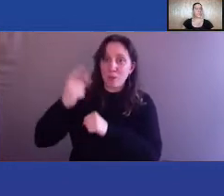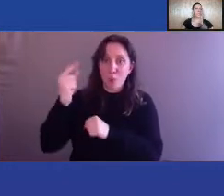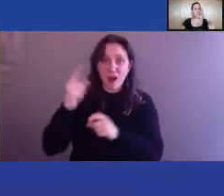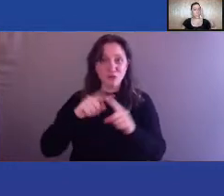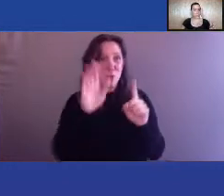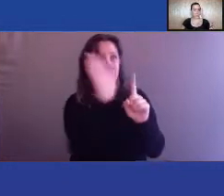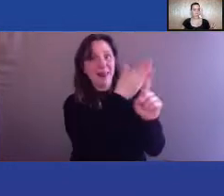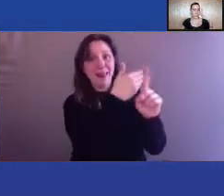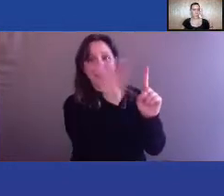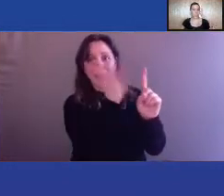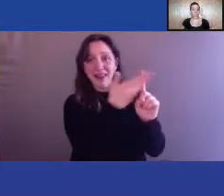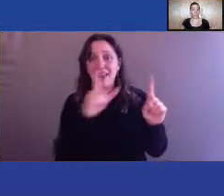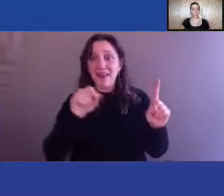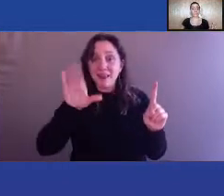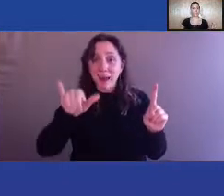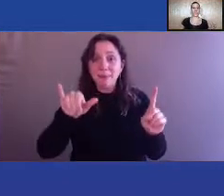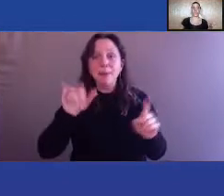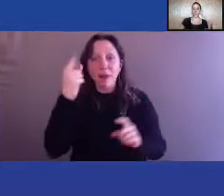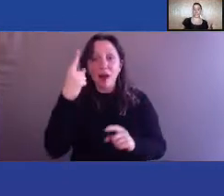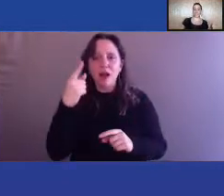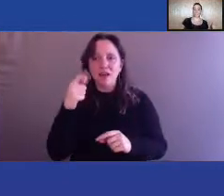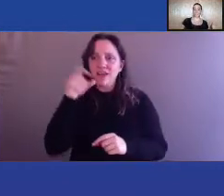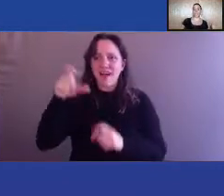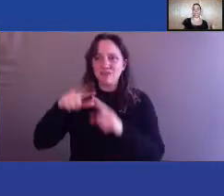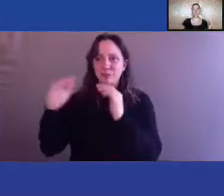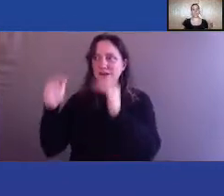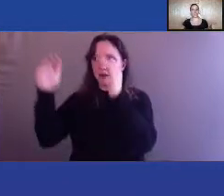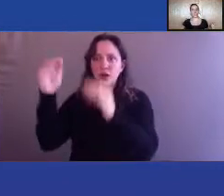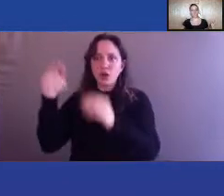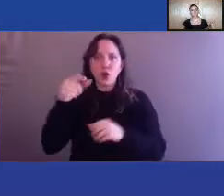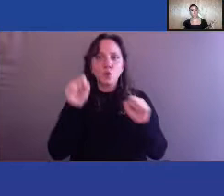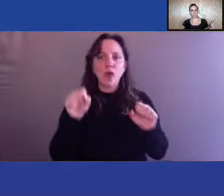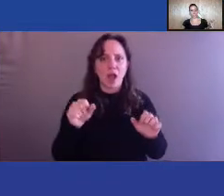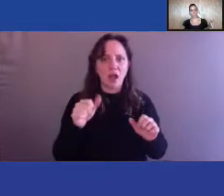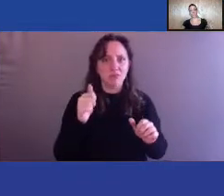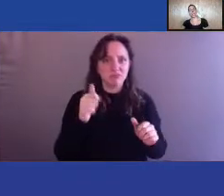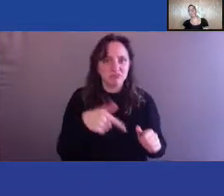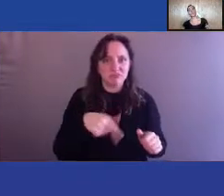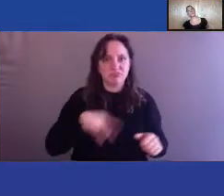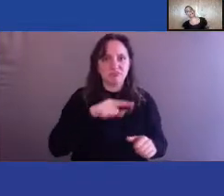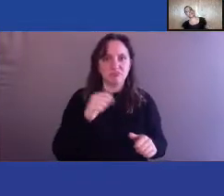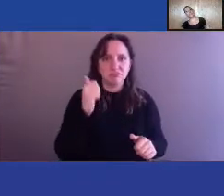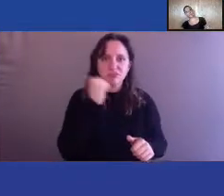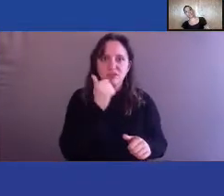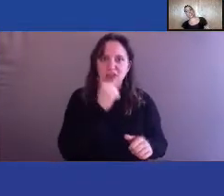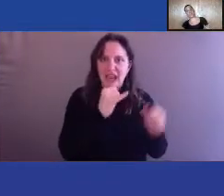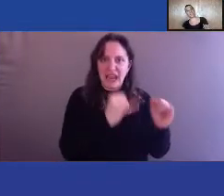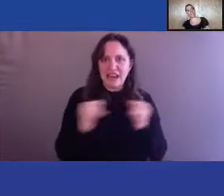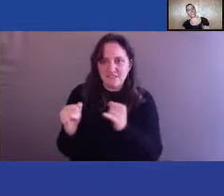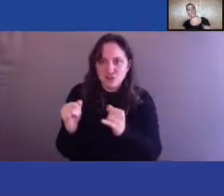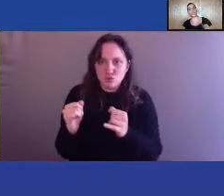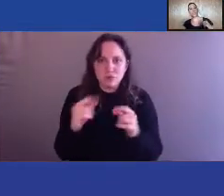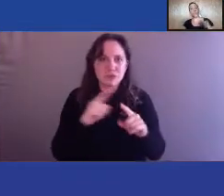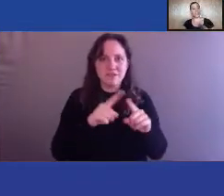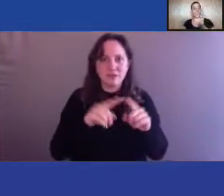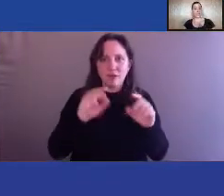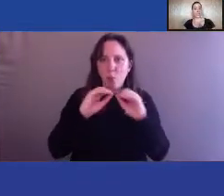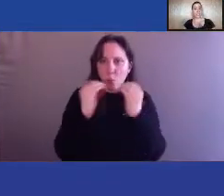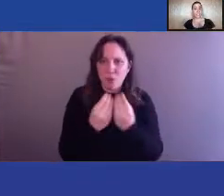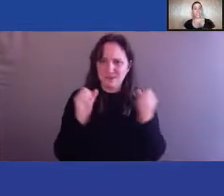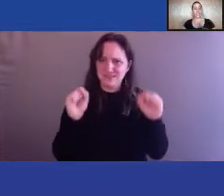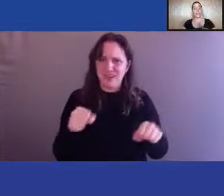There's essentially two forms of lobbying, direct and grassroots. So direct lobbying engages